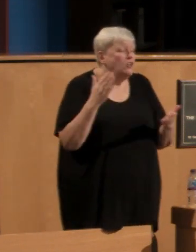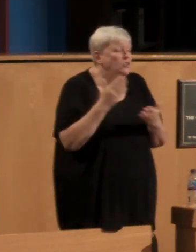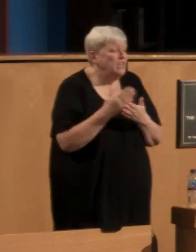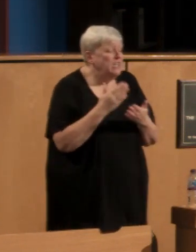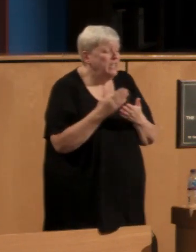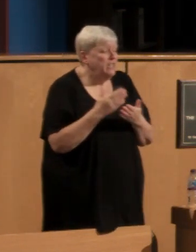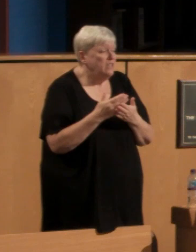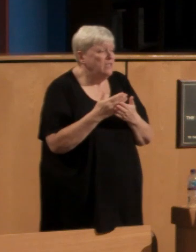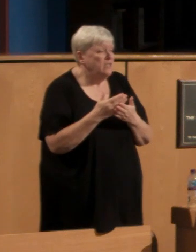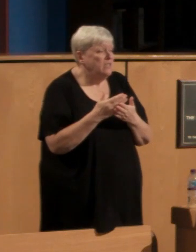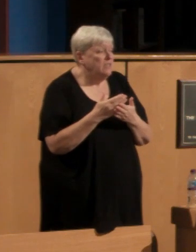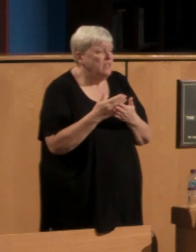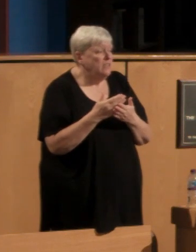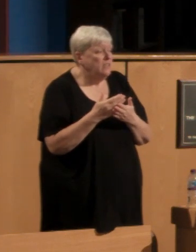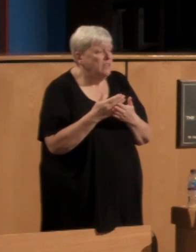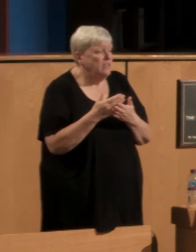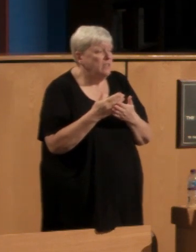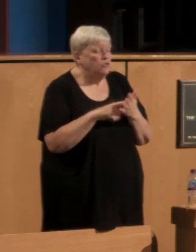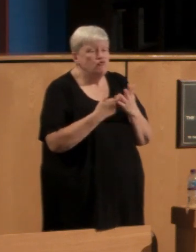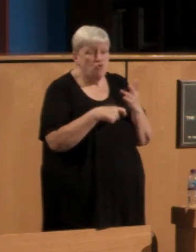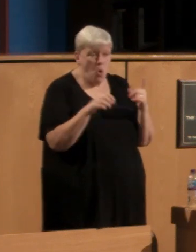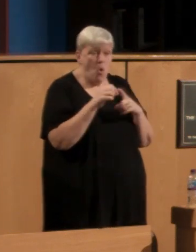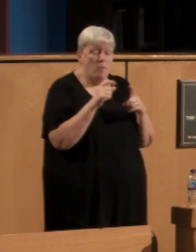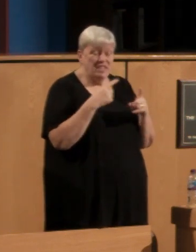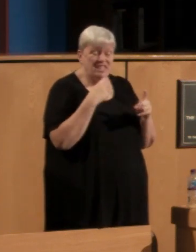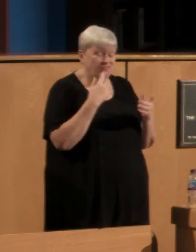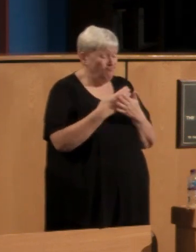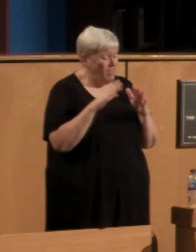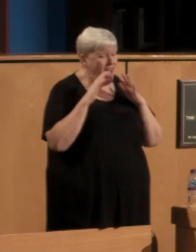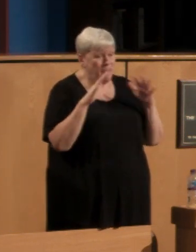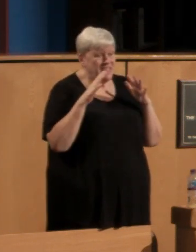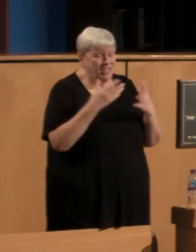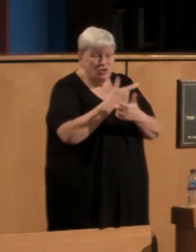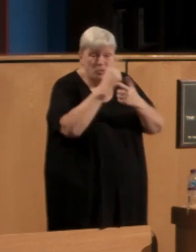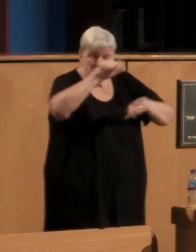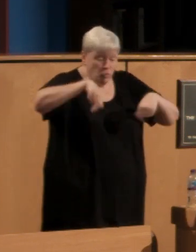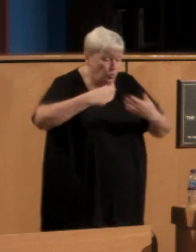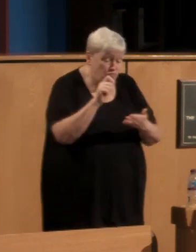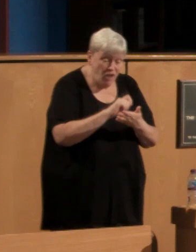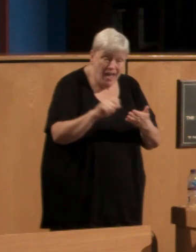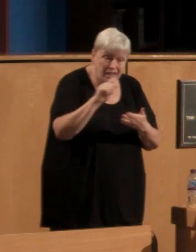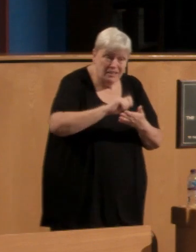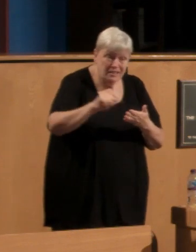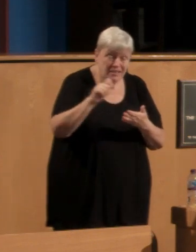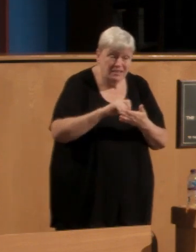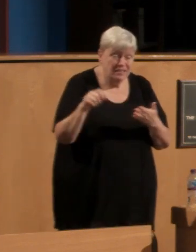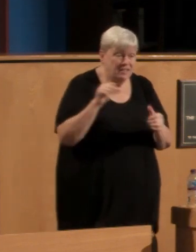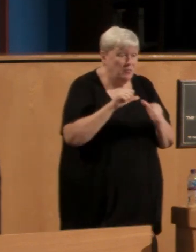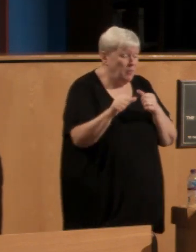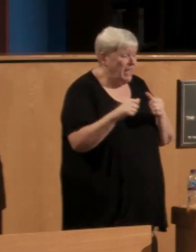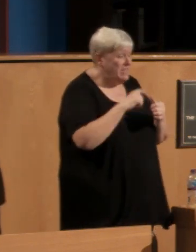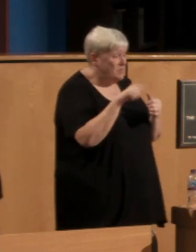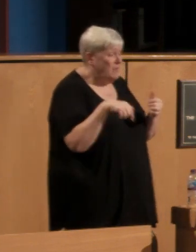thing. But tropes, I think, are amazing, because so much of what we write is at its best when we have